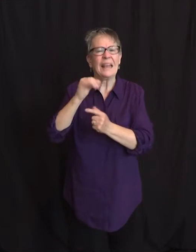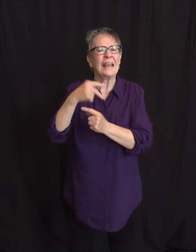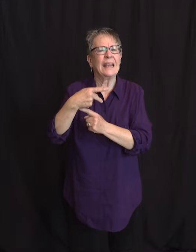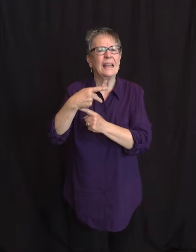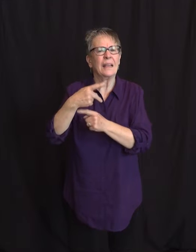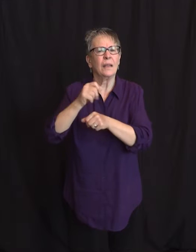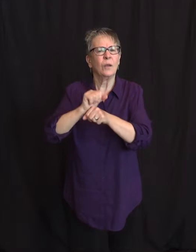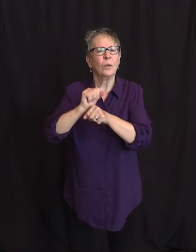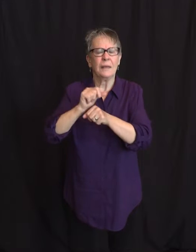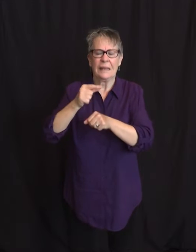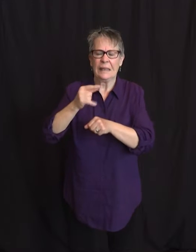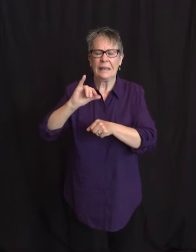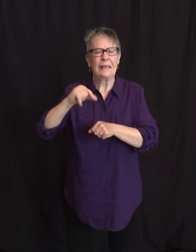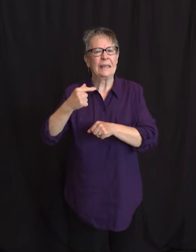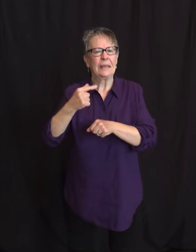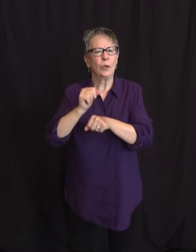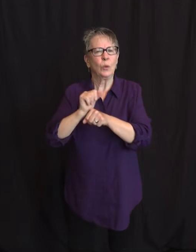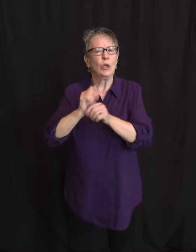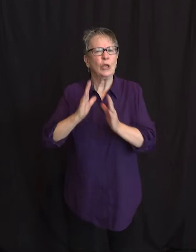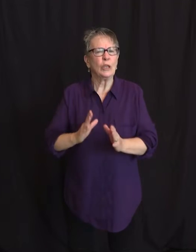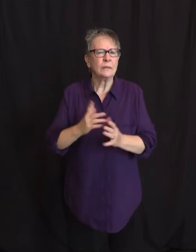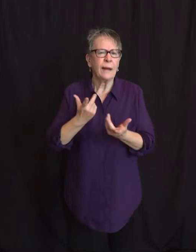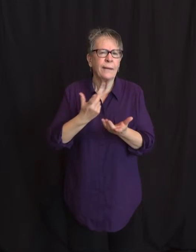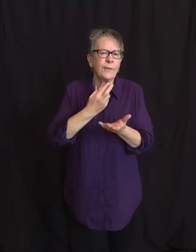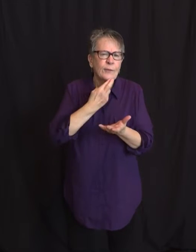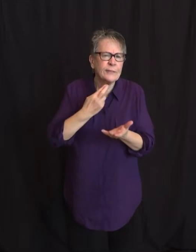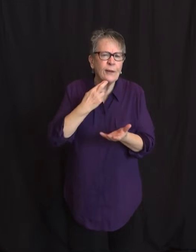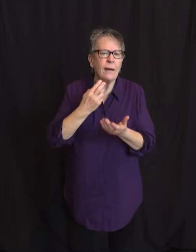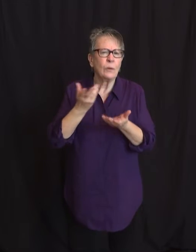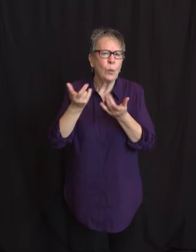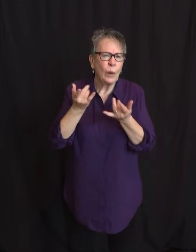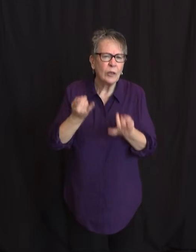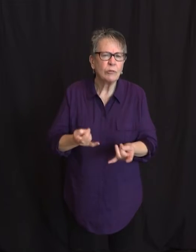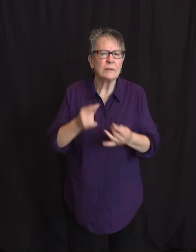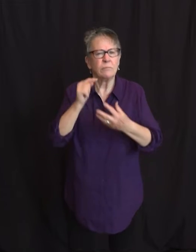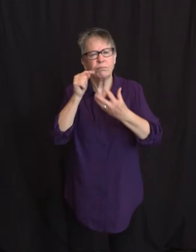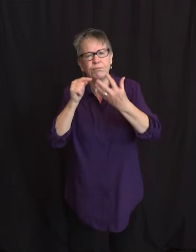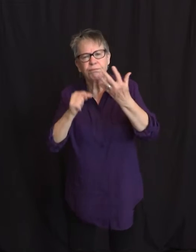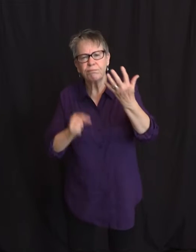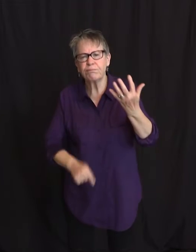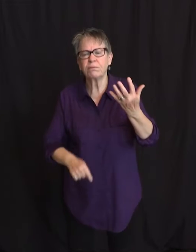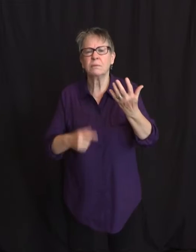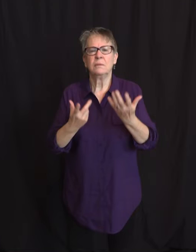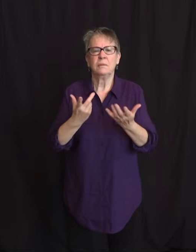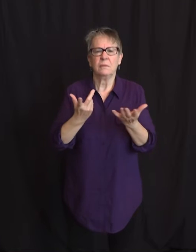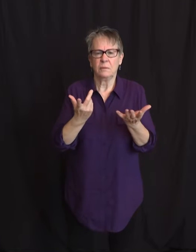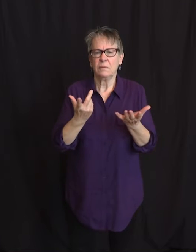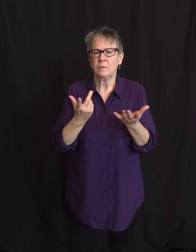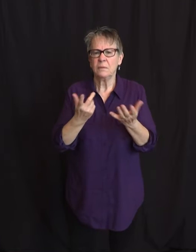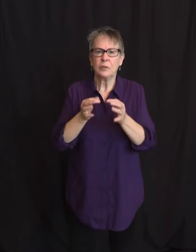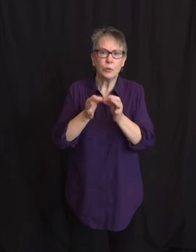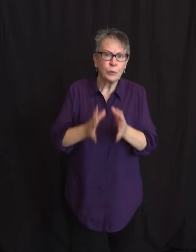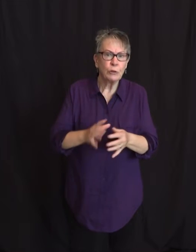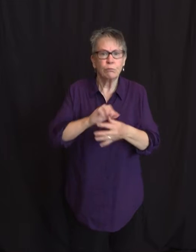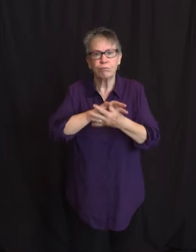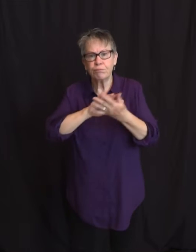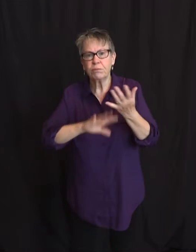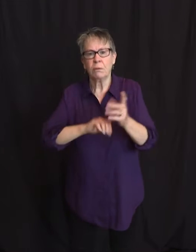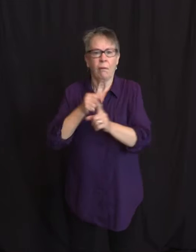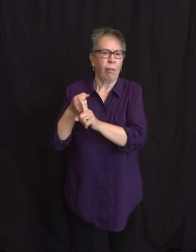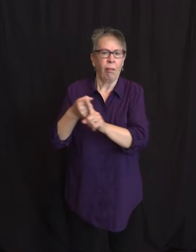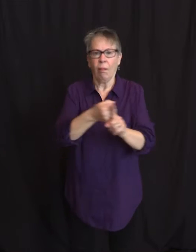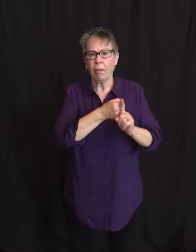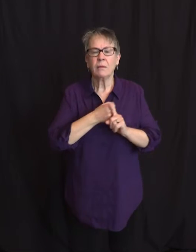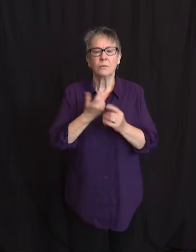claims? And just Okay. lastly, why can't more businesses, or another question from readers, why can't more businesses that consider